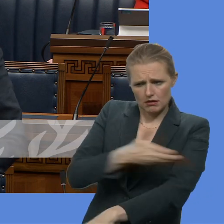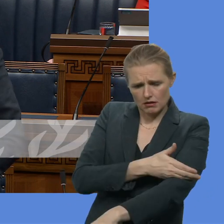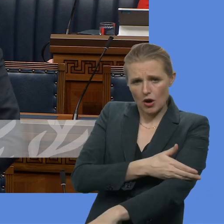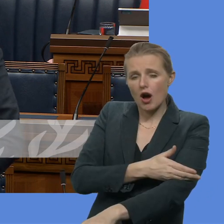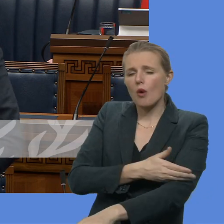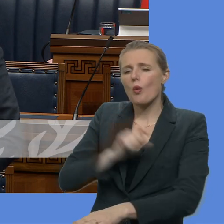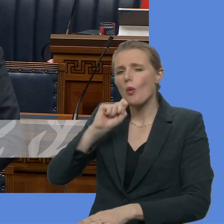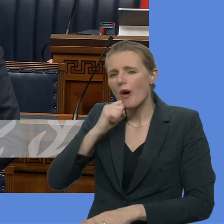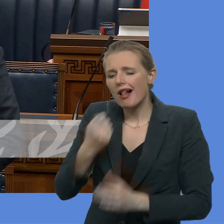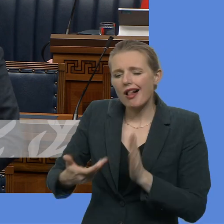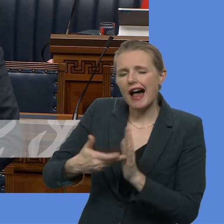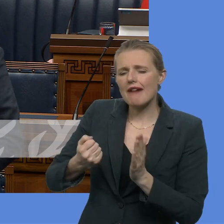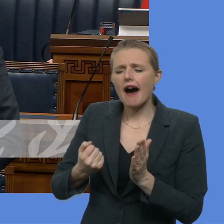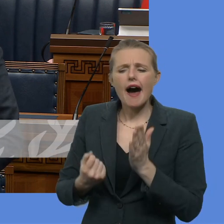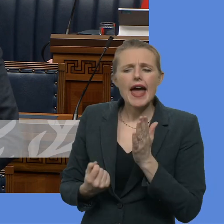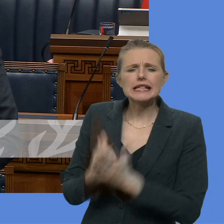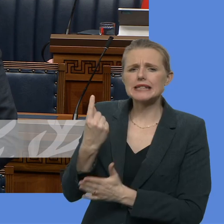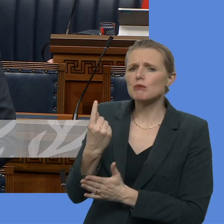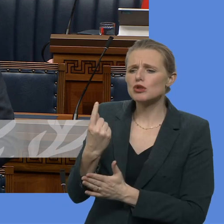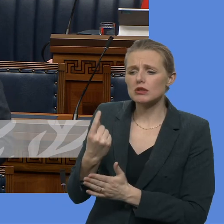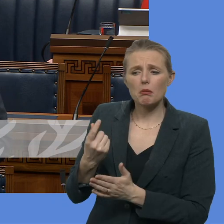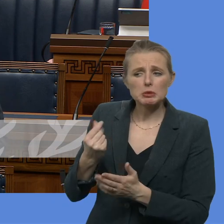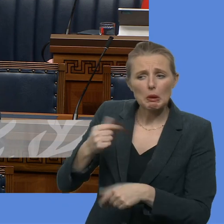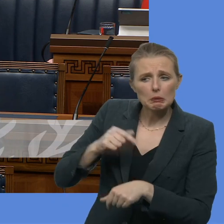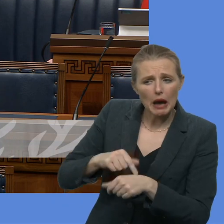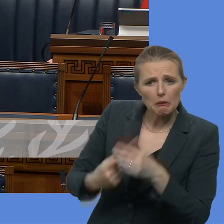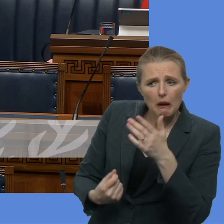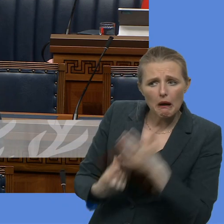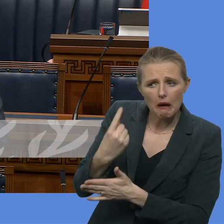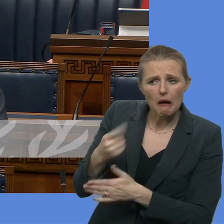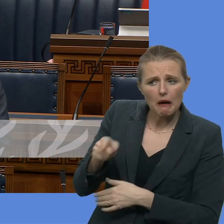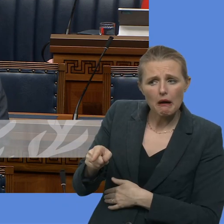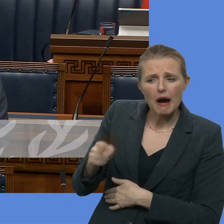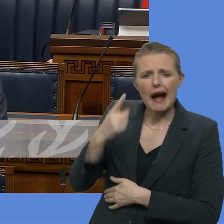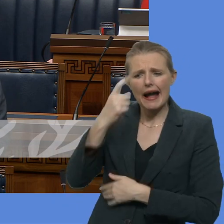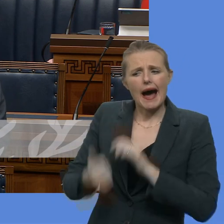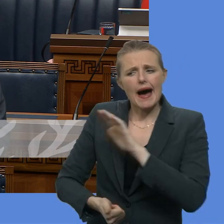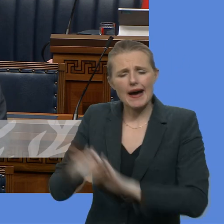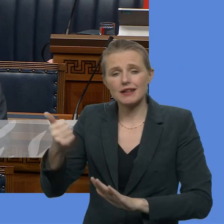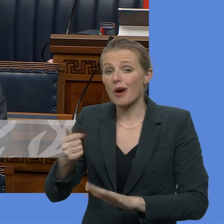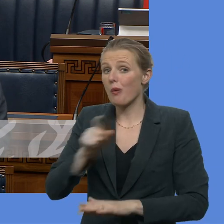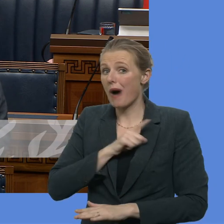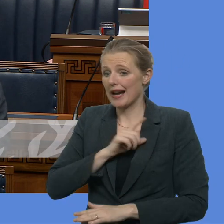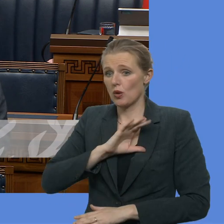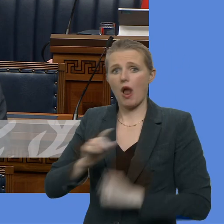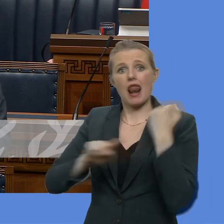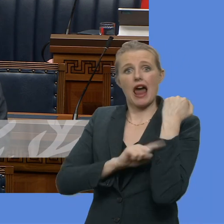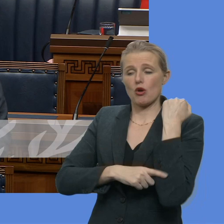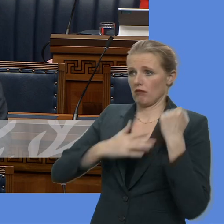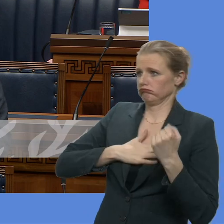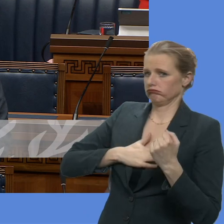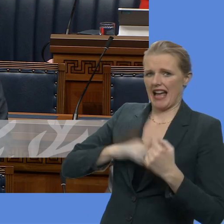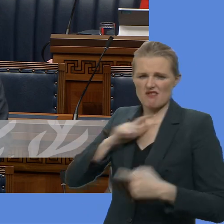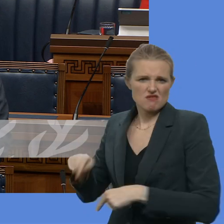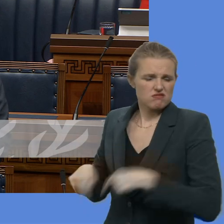are commenced. This is because without such exceptions, the legislation would be susceptible to challenges under Article 1, Protocol 1 of